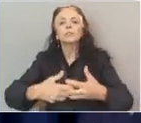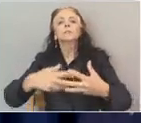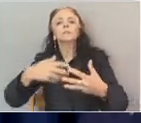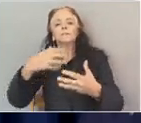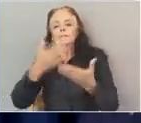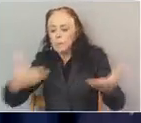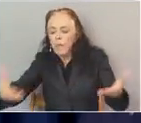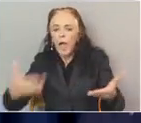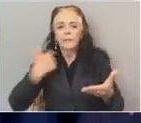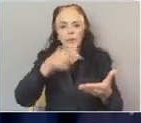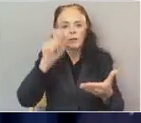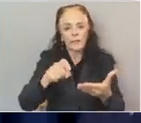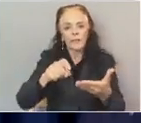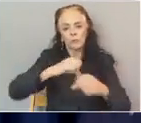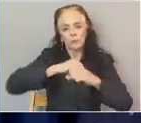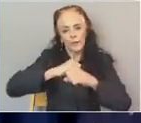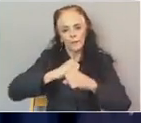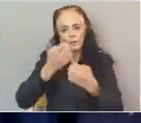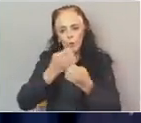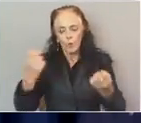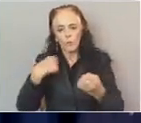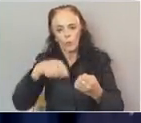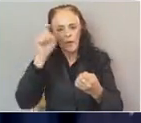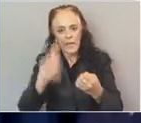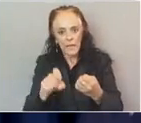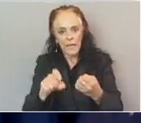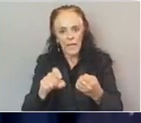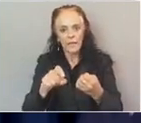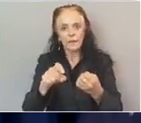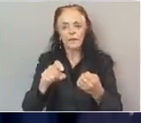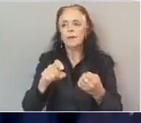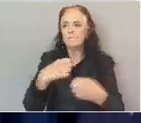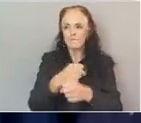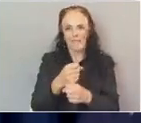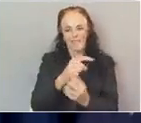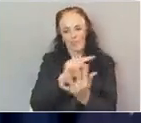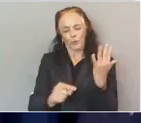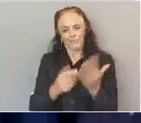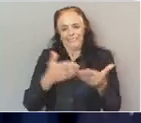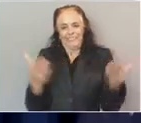here in America, so we're never again at the mercy of